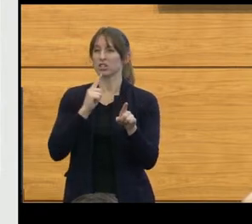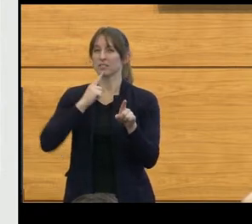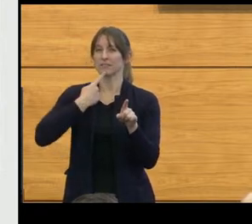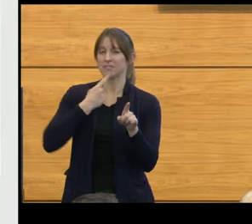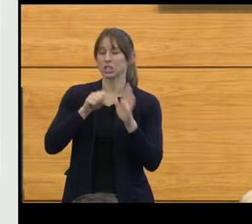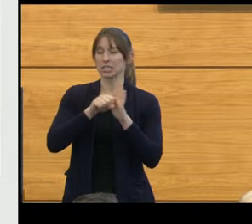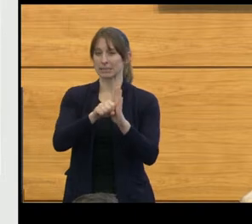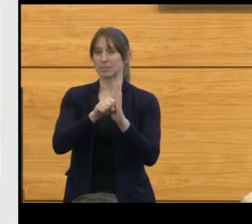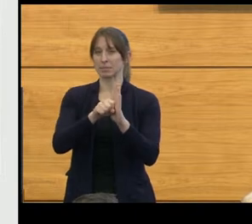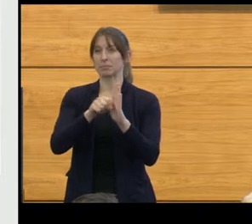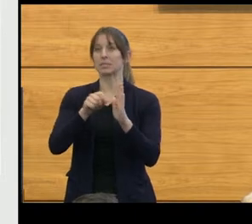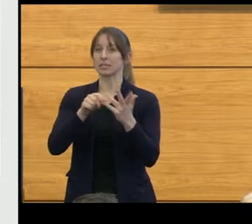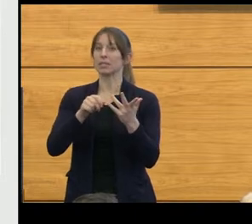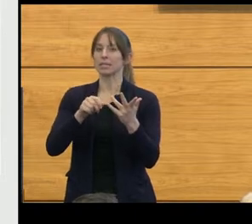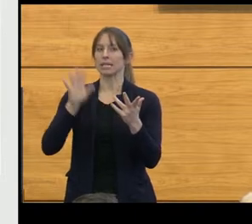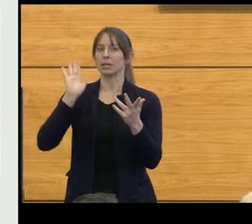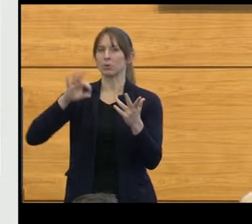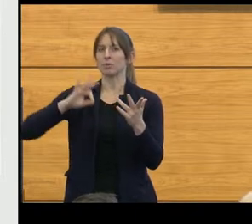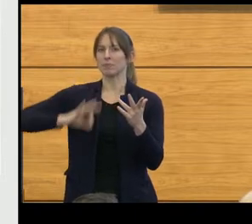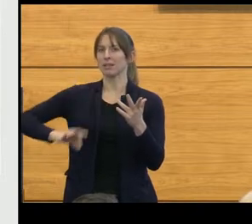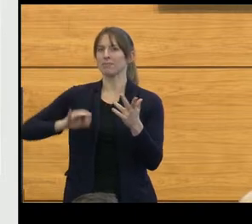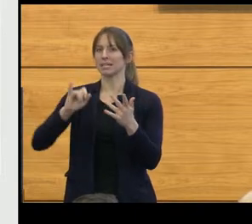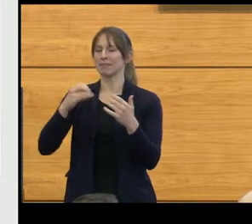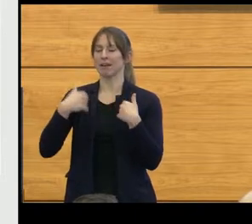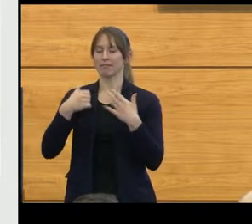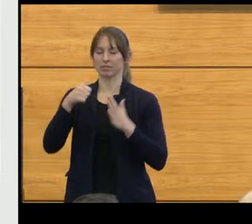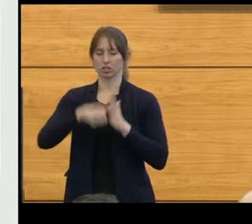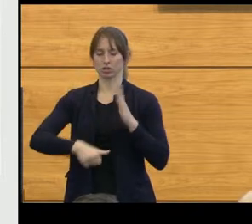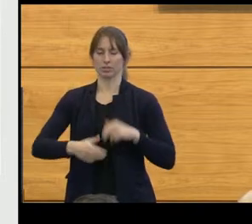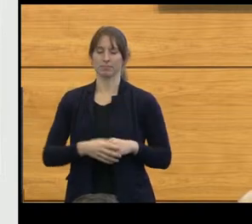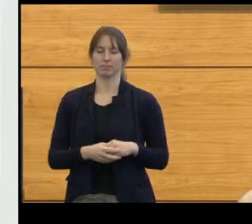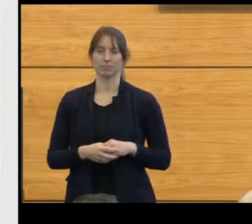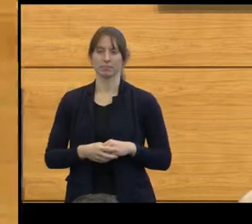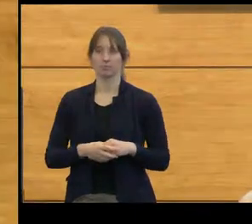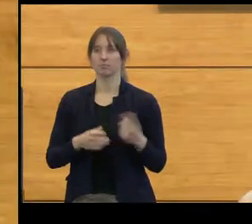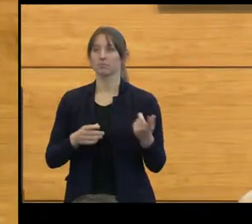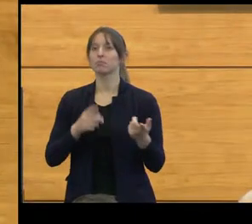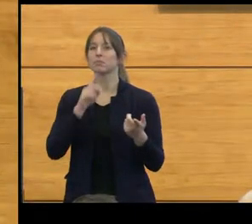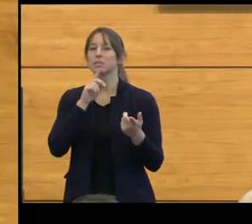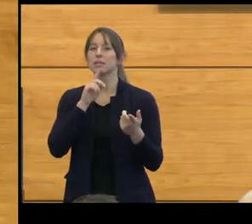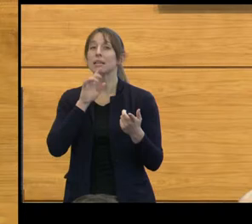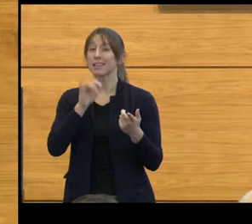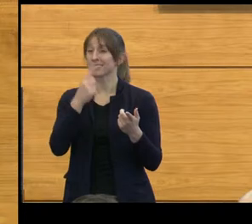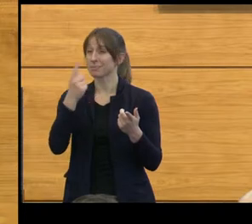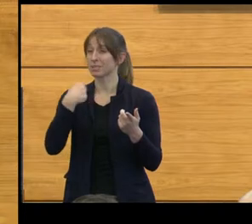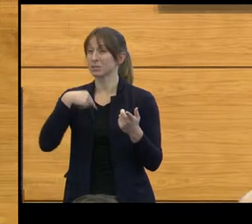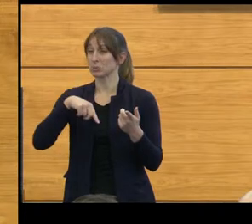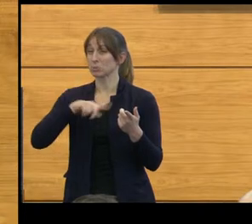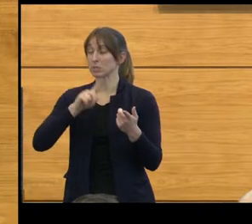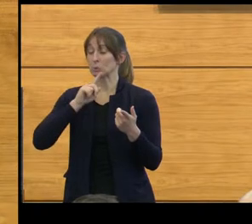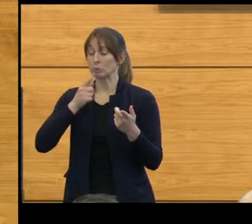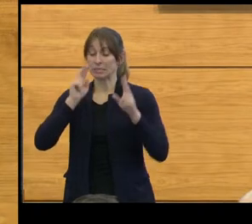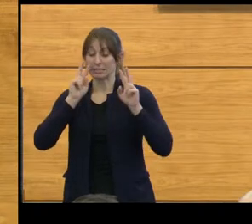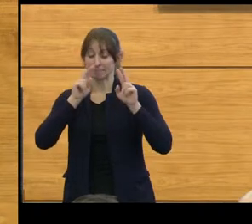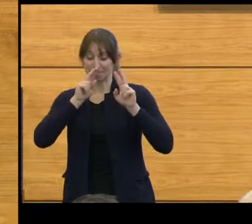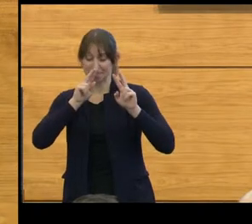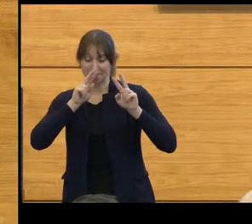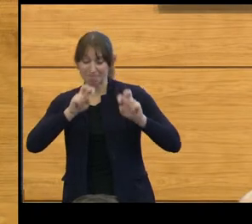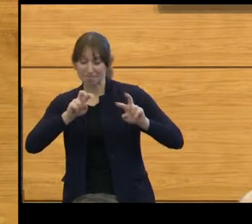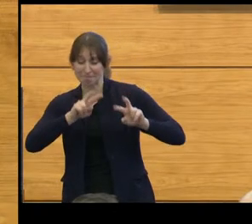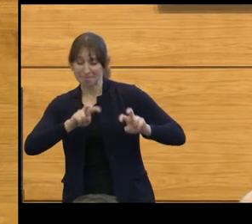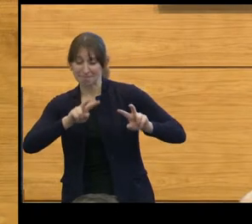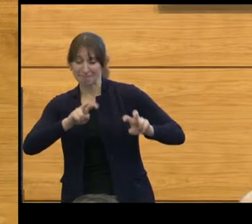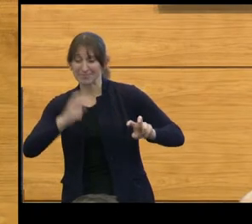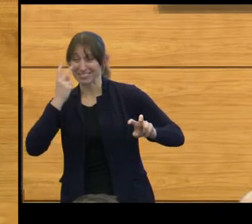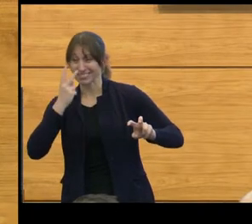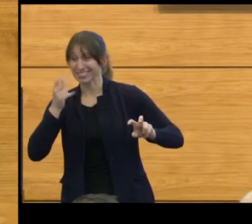in fact benefit from surgery. It's kind of nice to know there's actually something which, if you carefully assess it preoperatively, you'll actually be doing the right